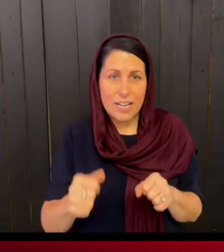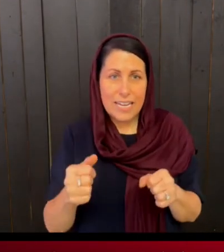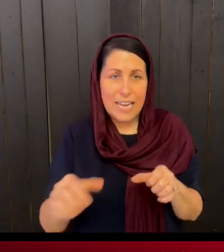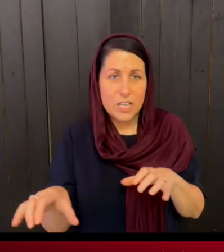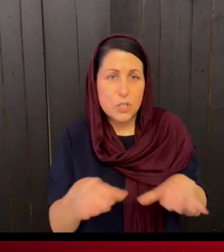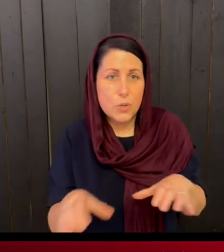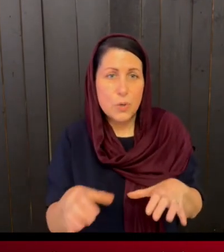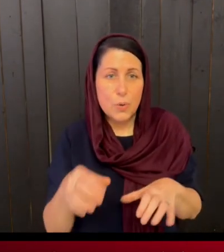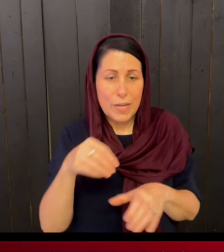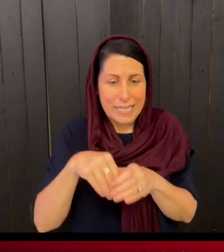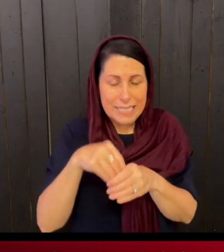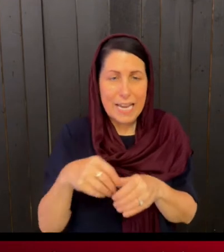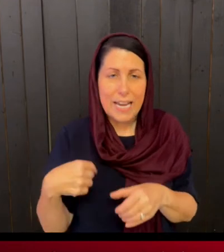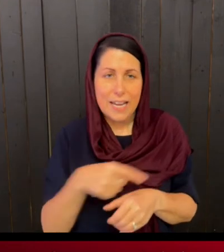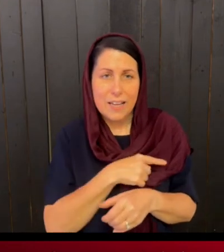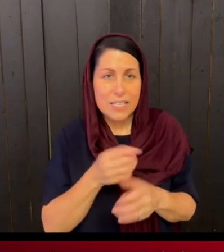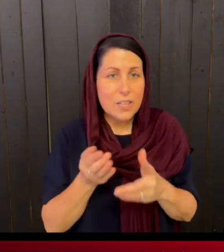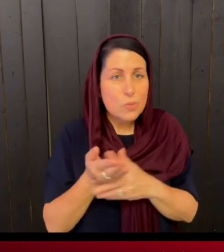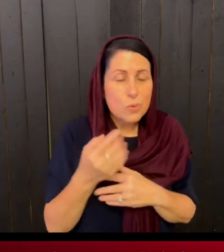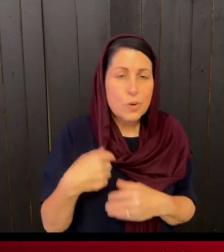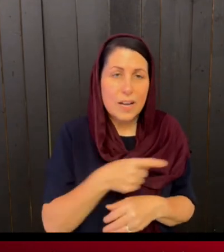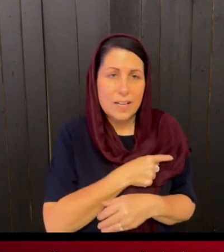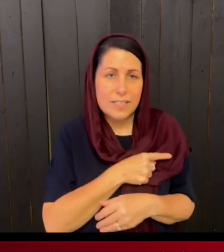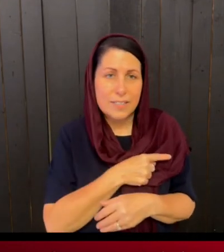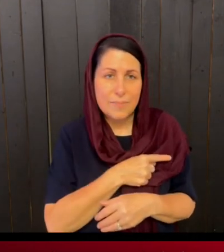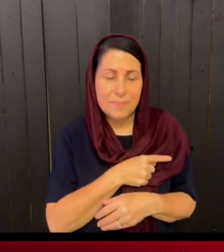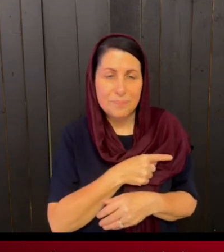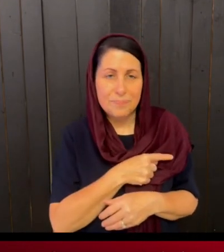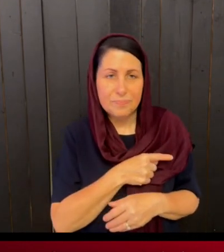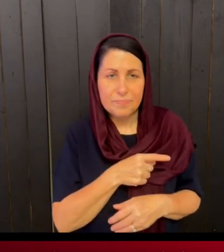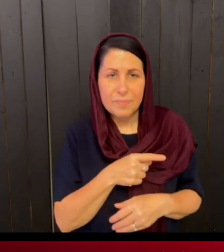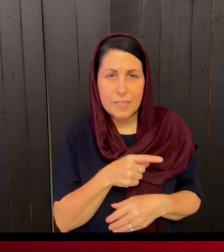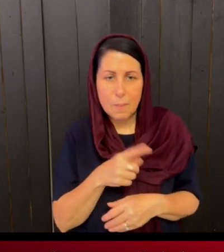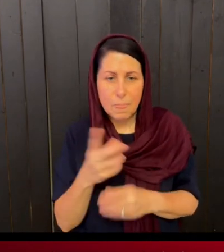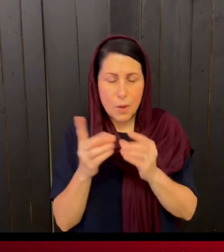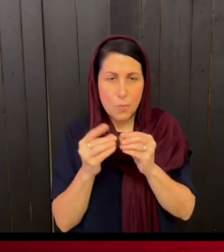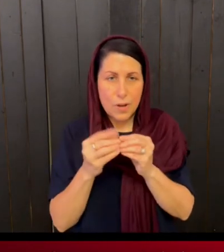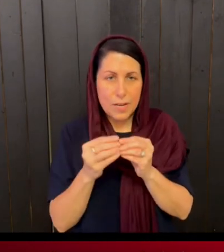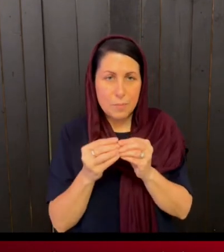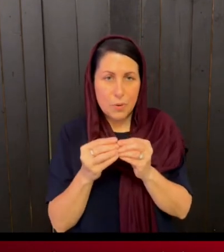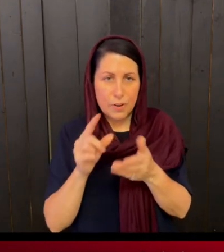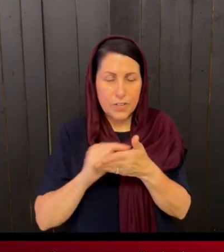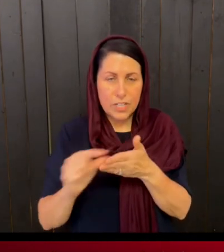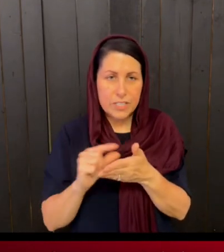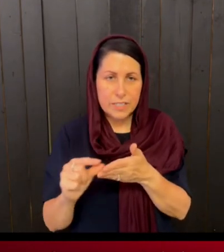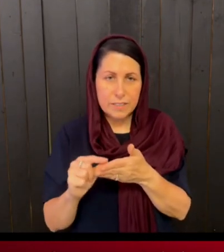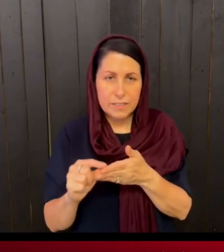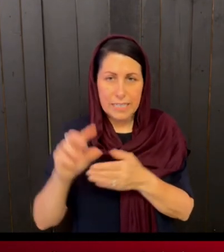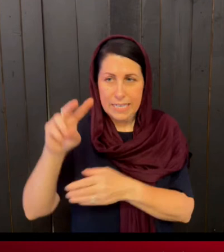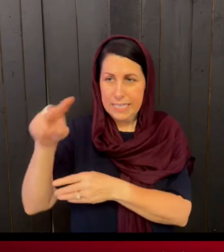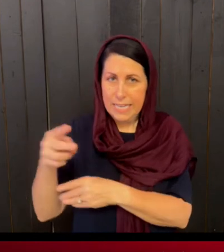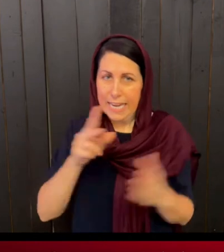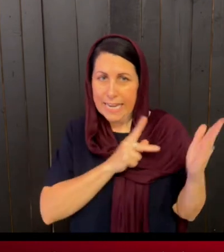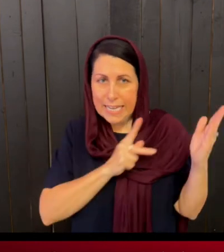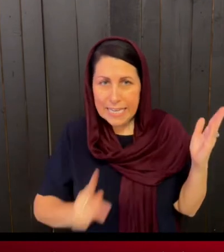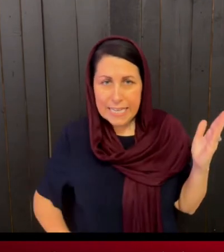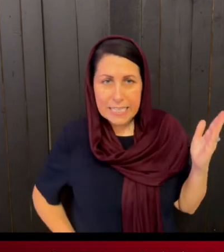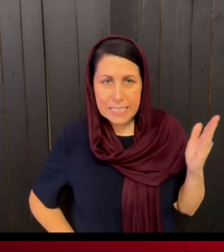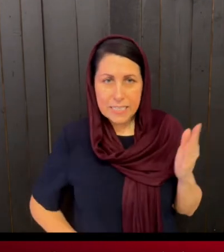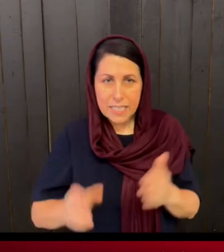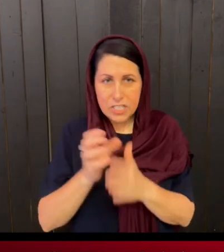Those things are necessary. Okay, and then one more scripture. Could you bring up 2 Kings